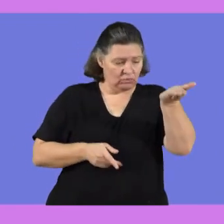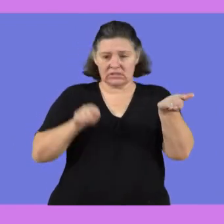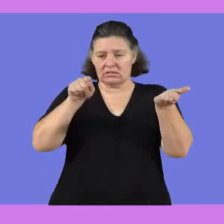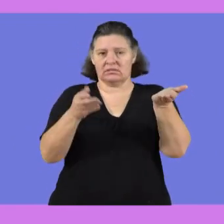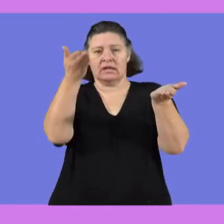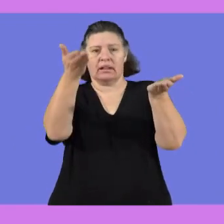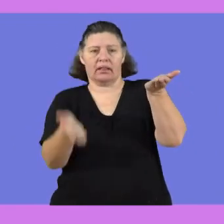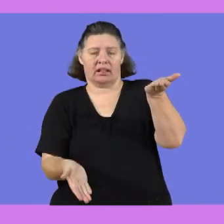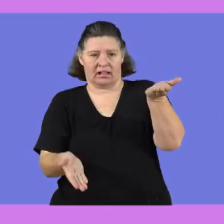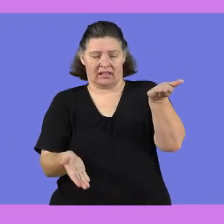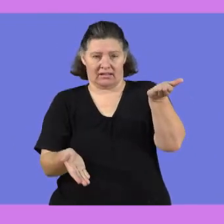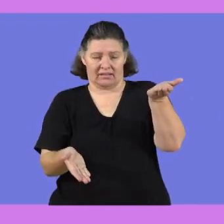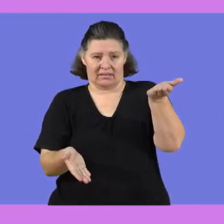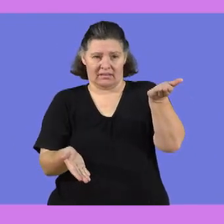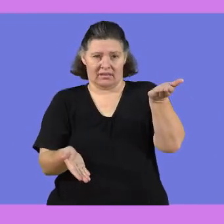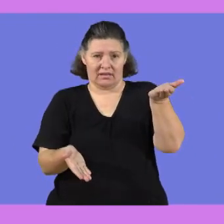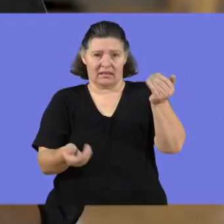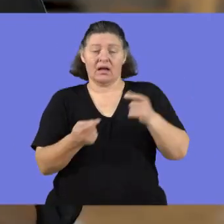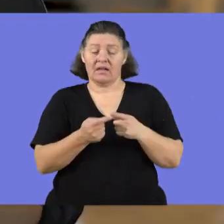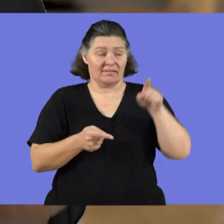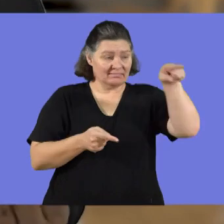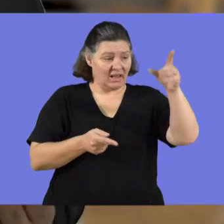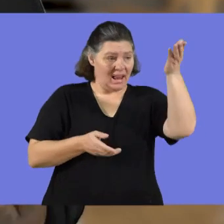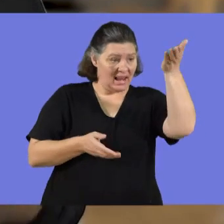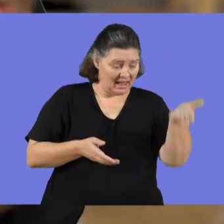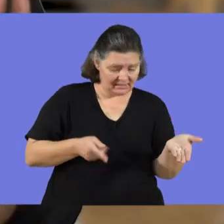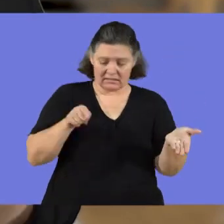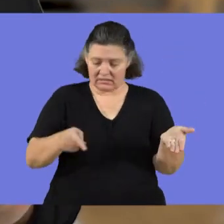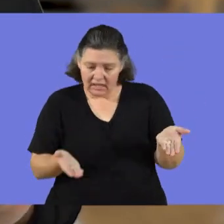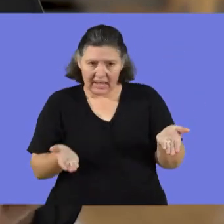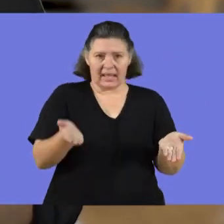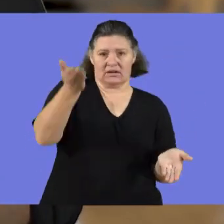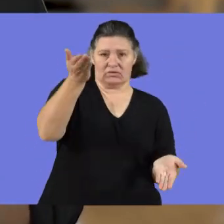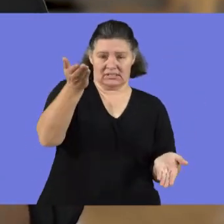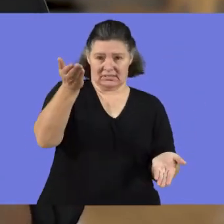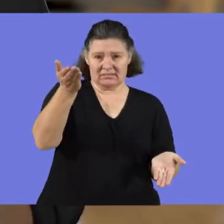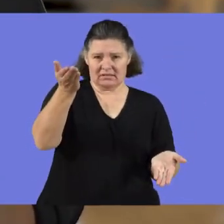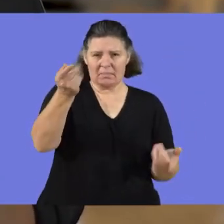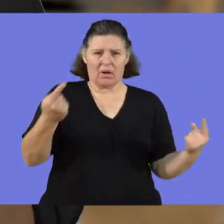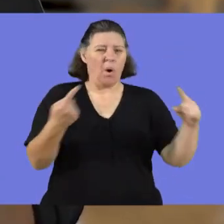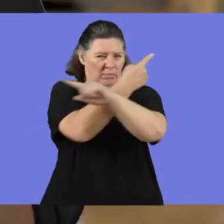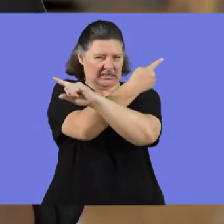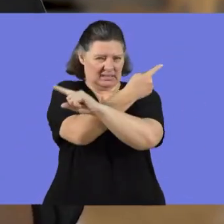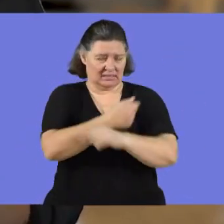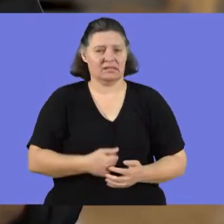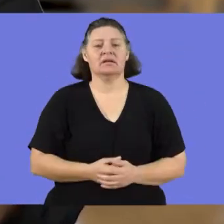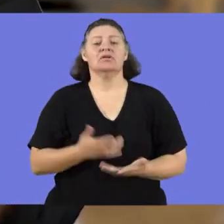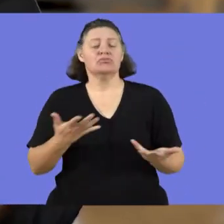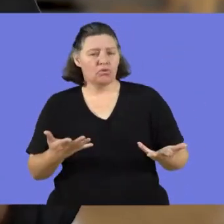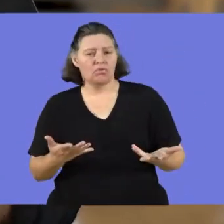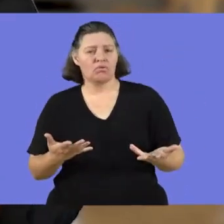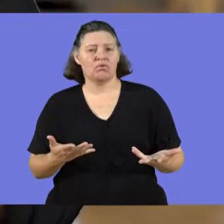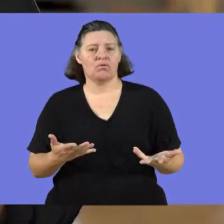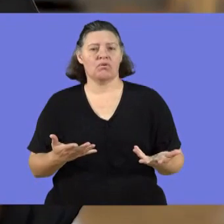increases, the other one decreases. And when one variable decreases, the other one increases. So